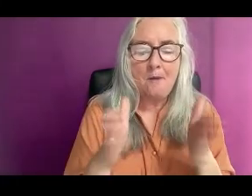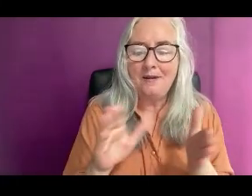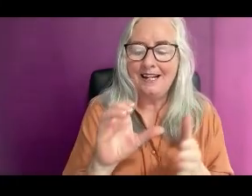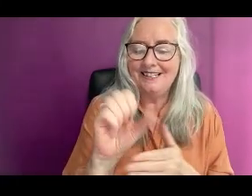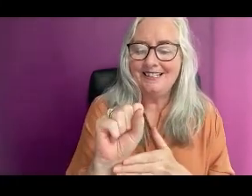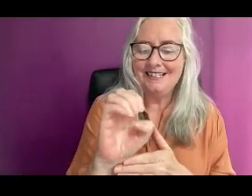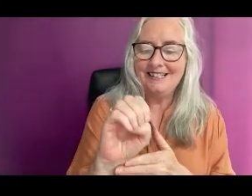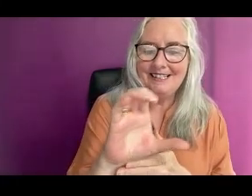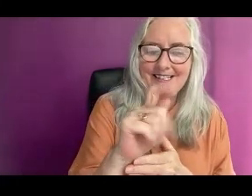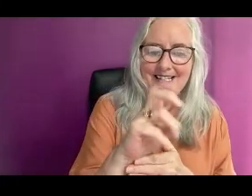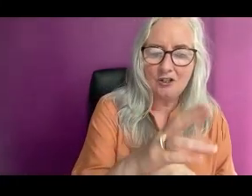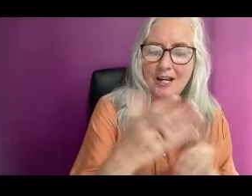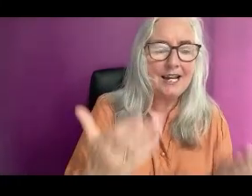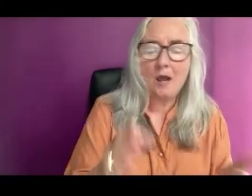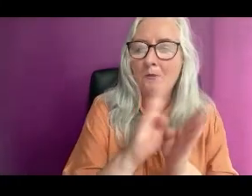non-public service employer.